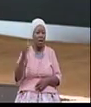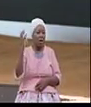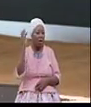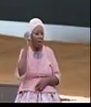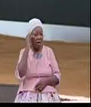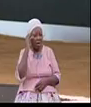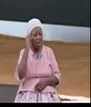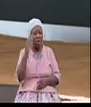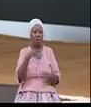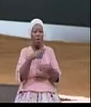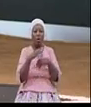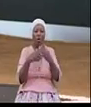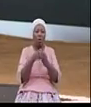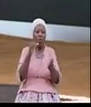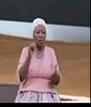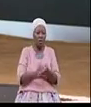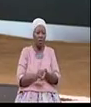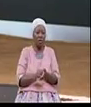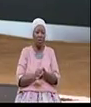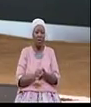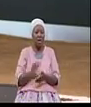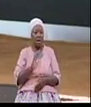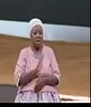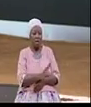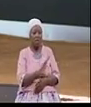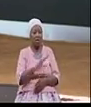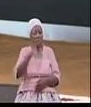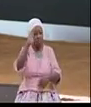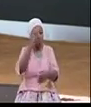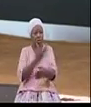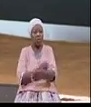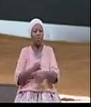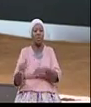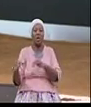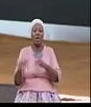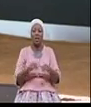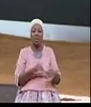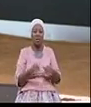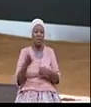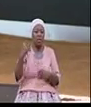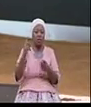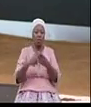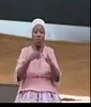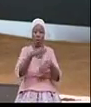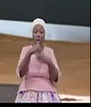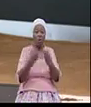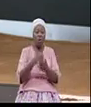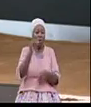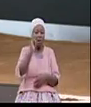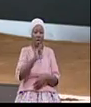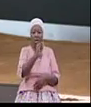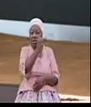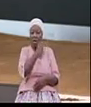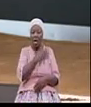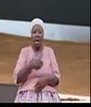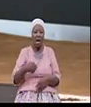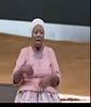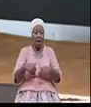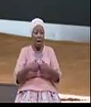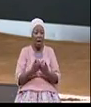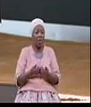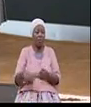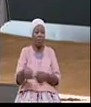heard all that his sons did unto all Israel, and how